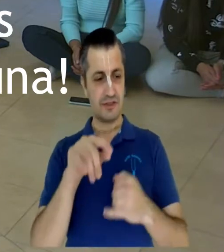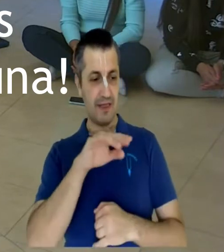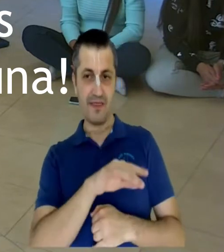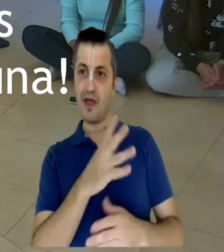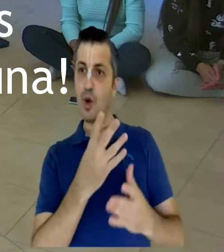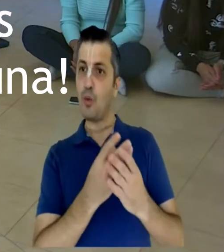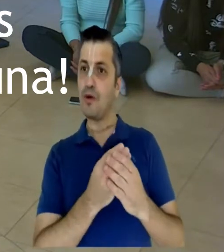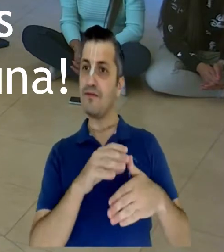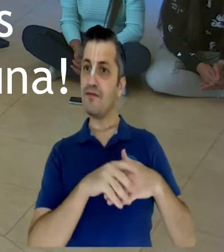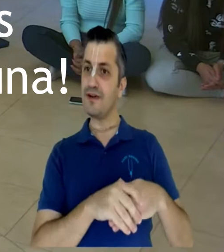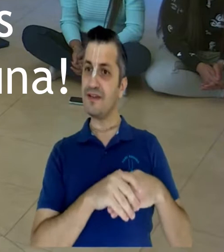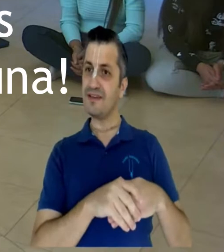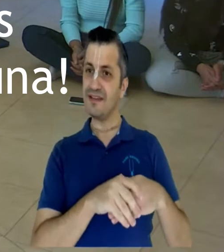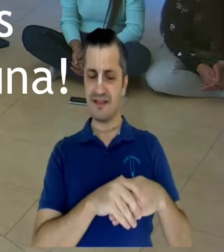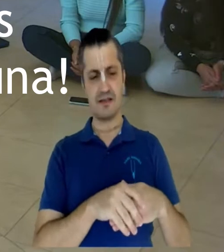Vanachari